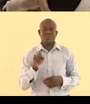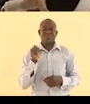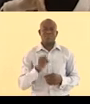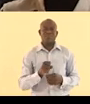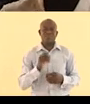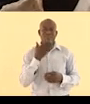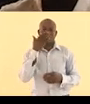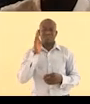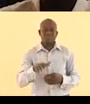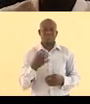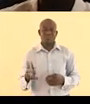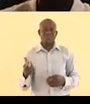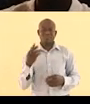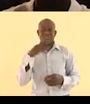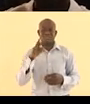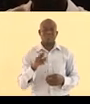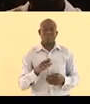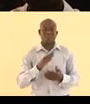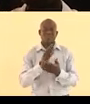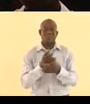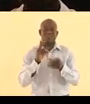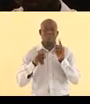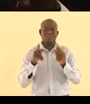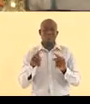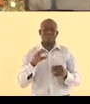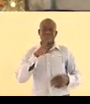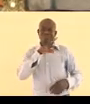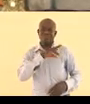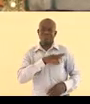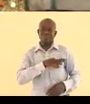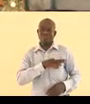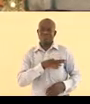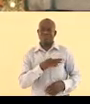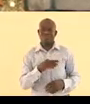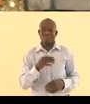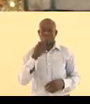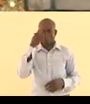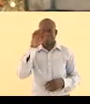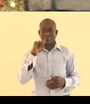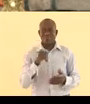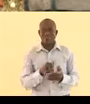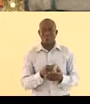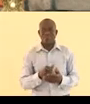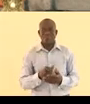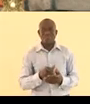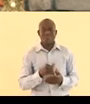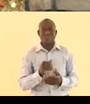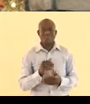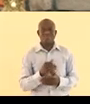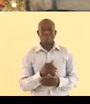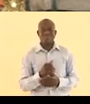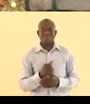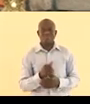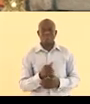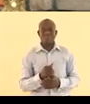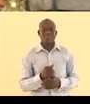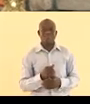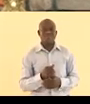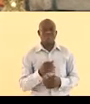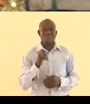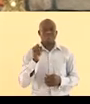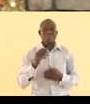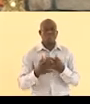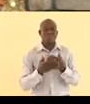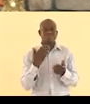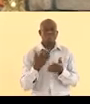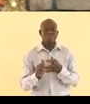are, some people are benefiting, isn't it? I do say that those who make progress in the latrine are maggots, right? Aha.